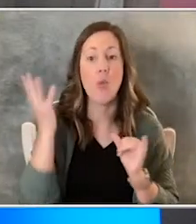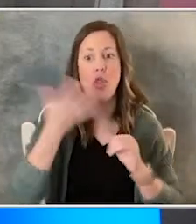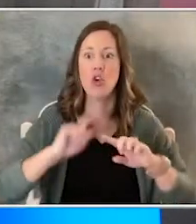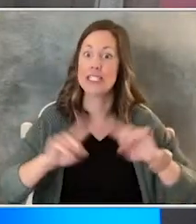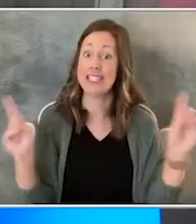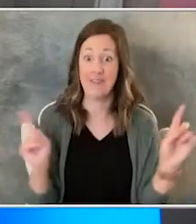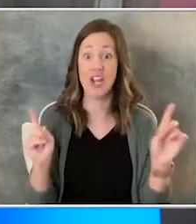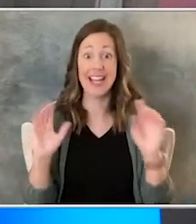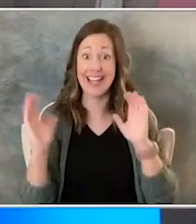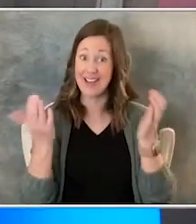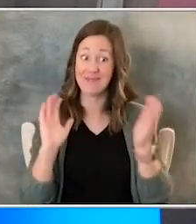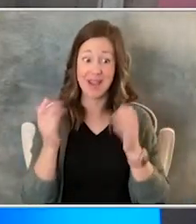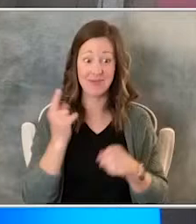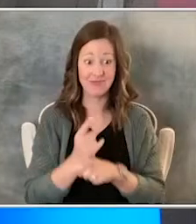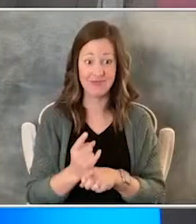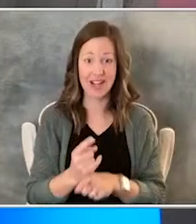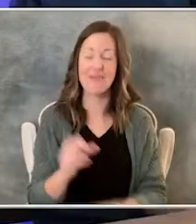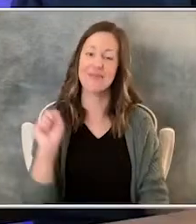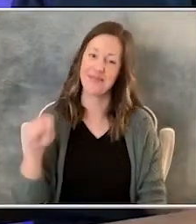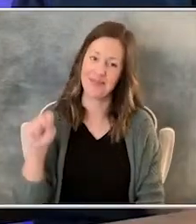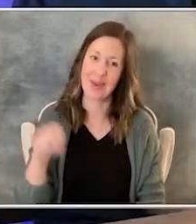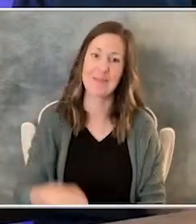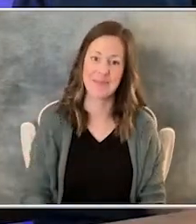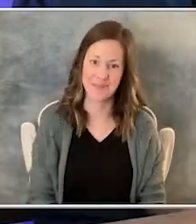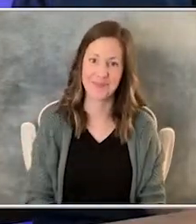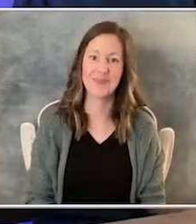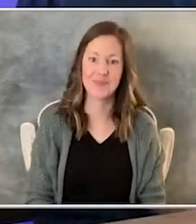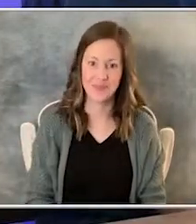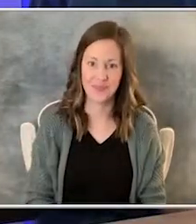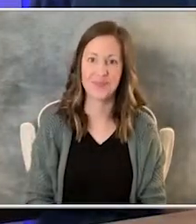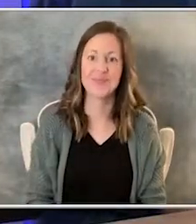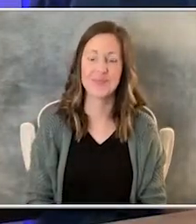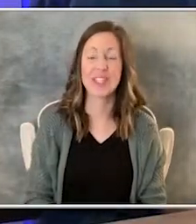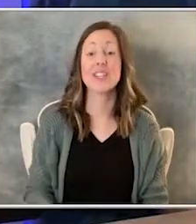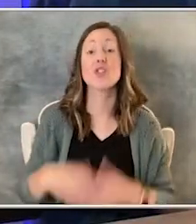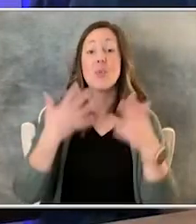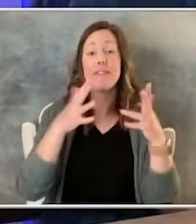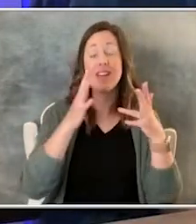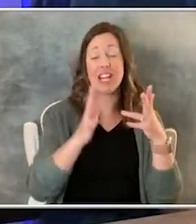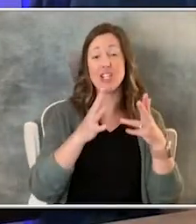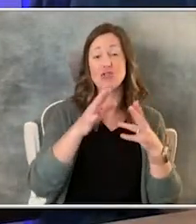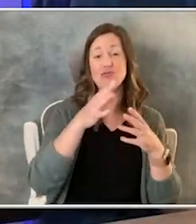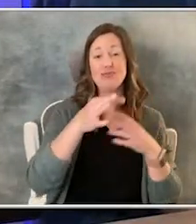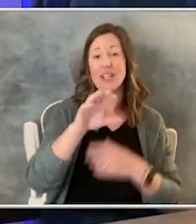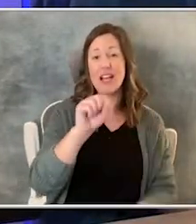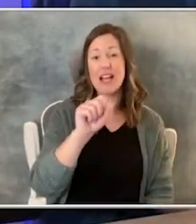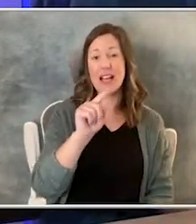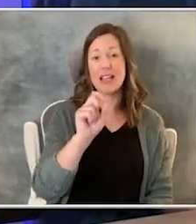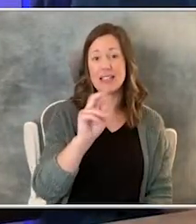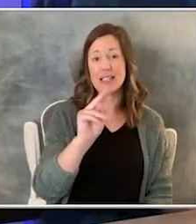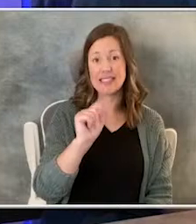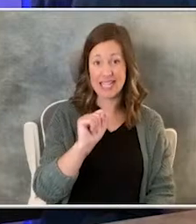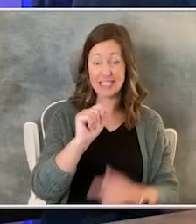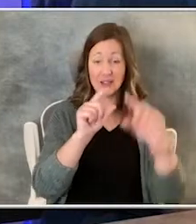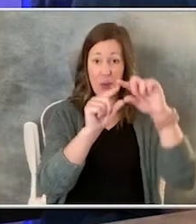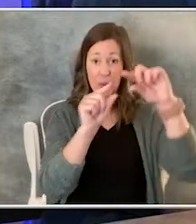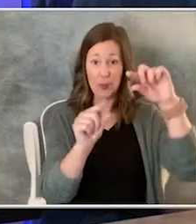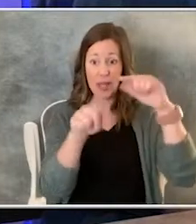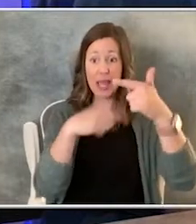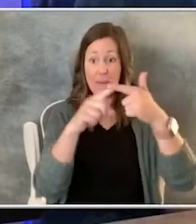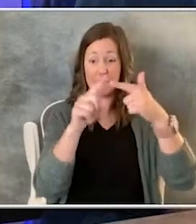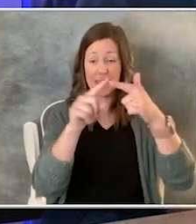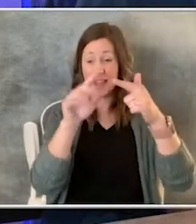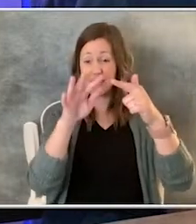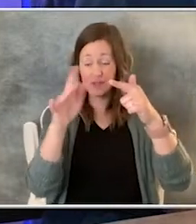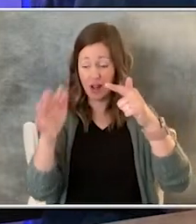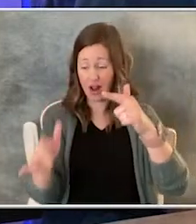compared to a strong heart muscle. And then it's interesting, so you can have the same blockage in one person, they'll have a lot of symptoms, another person may not have any